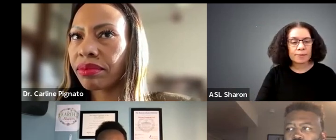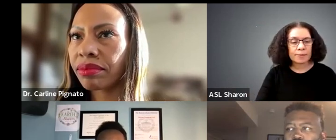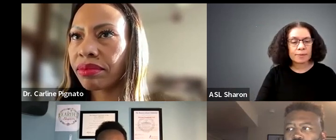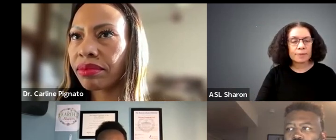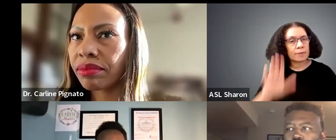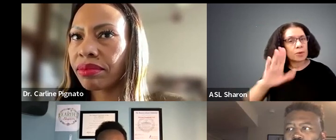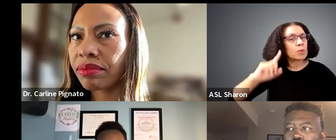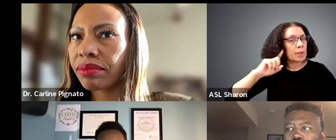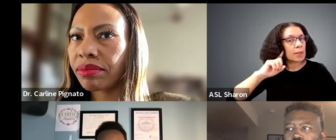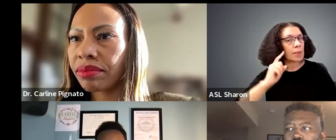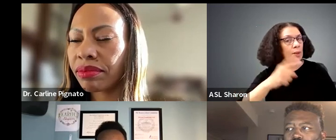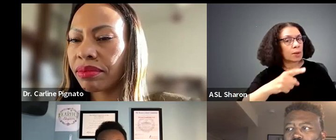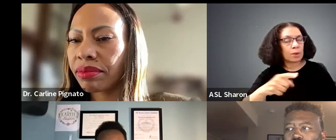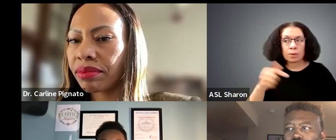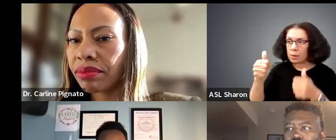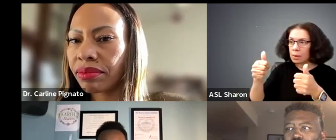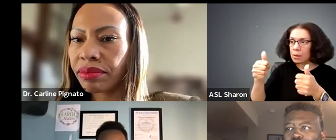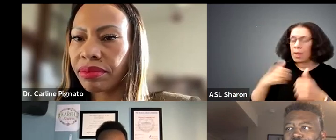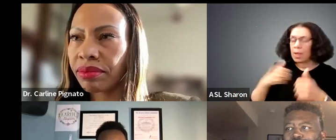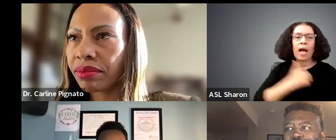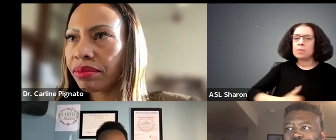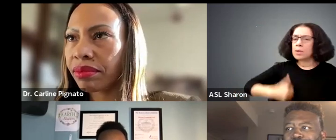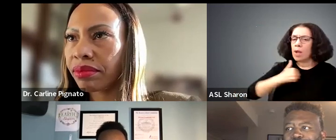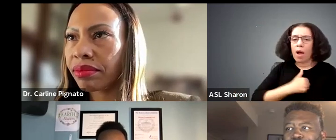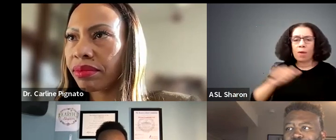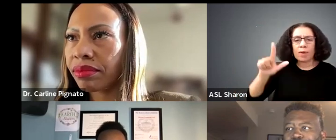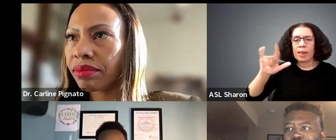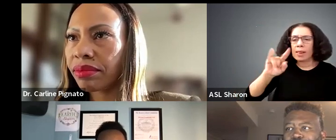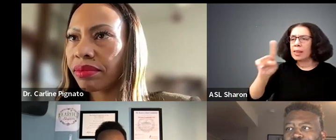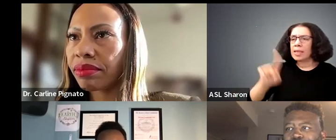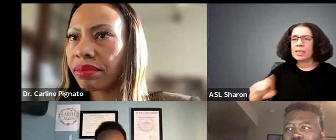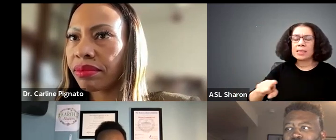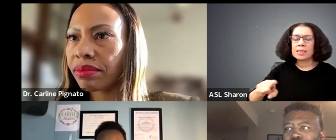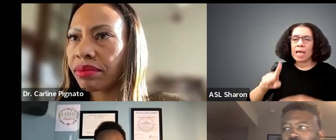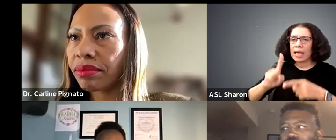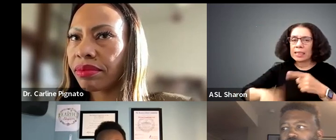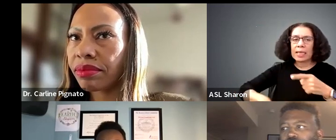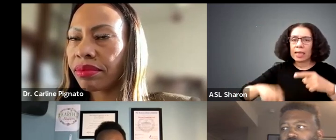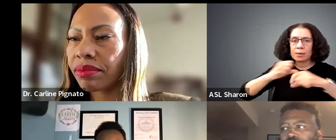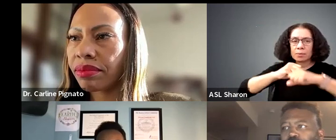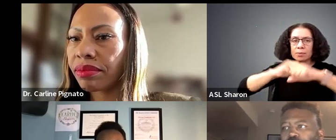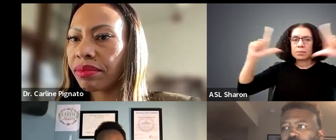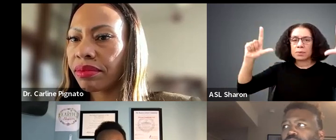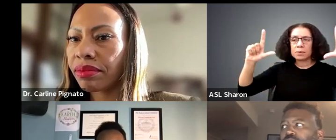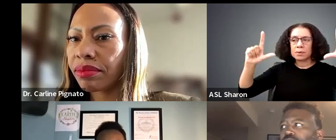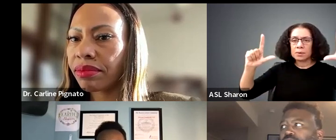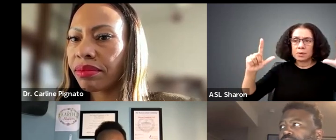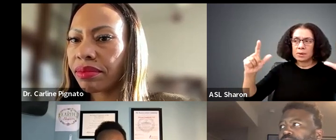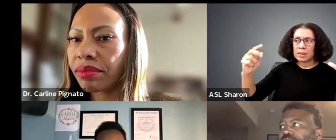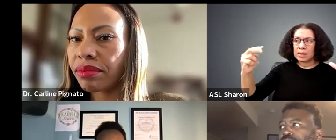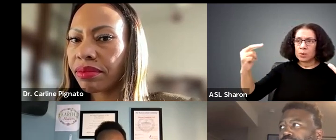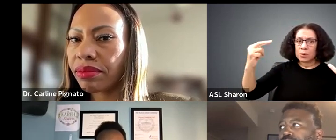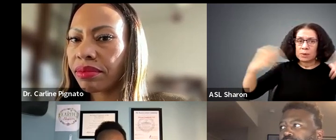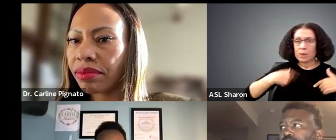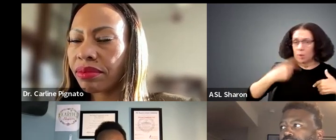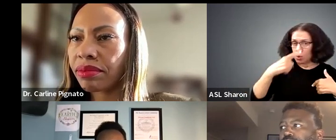We can hear you. You can hear me? I'm Yes. sorry, Liz. I for some reason I can't make it. Can you see me or do you mind if